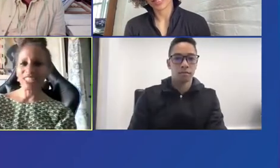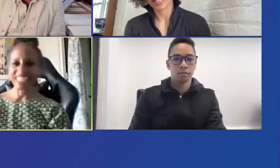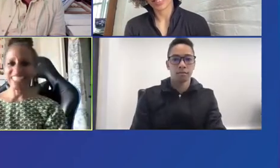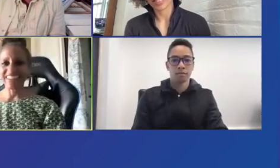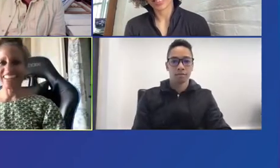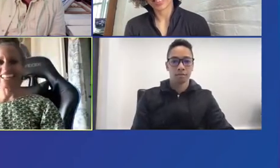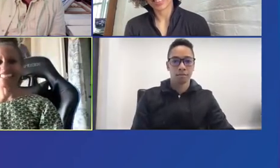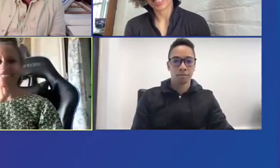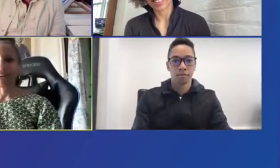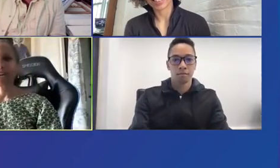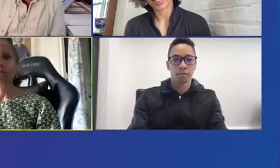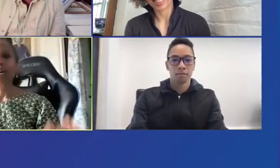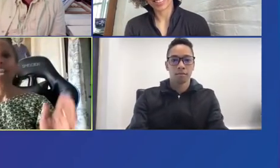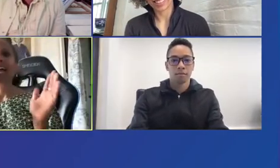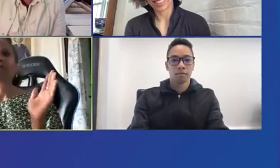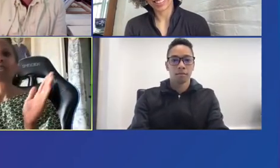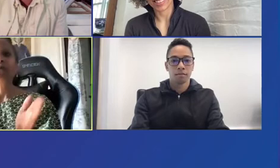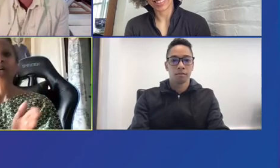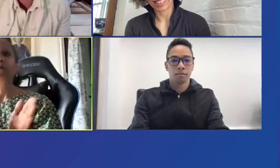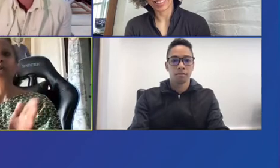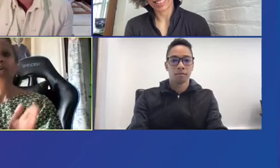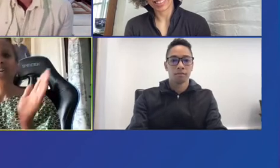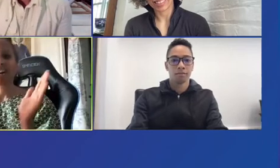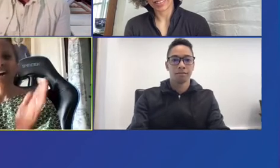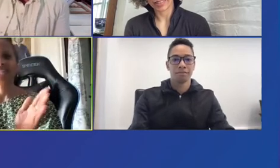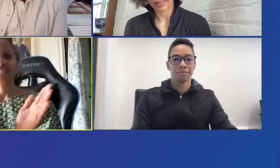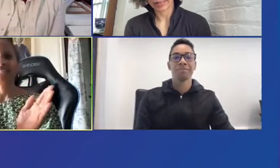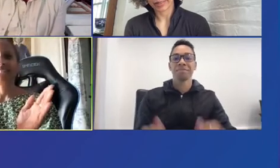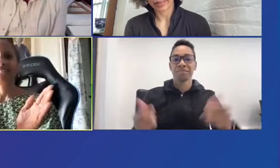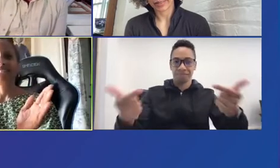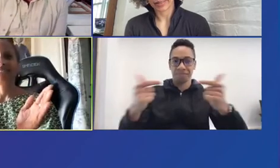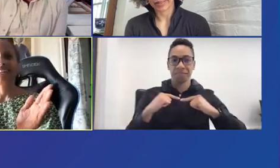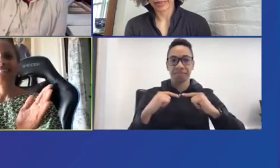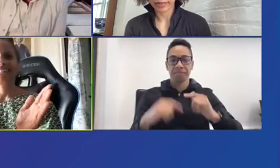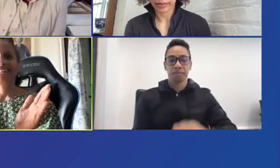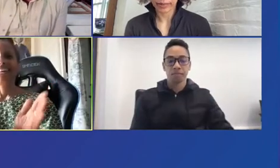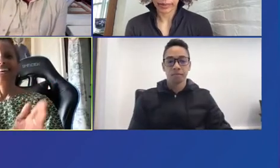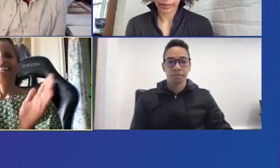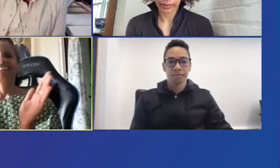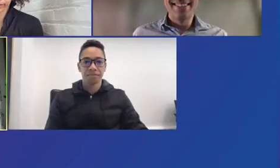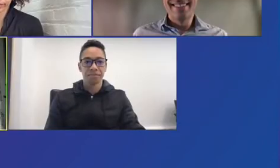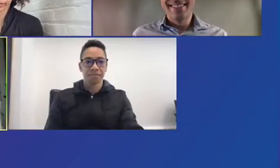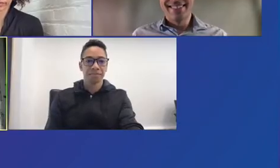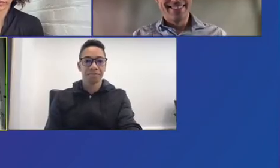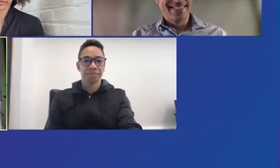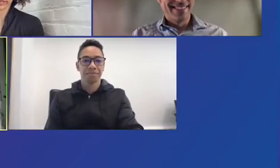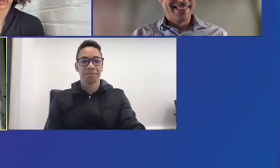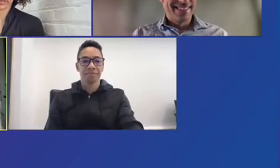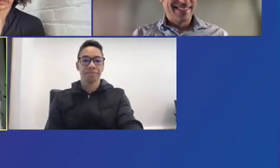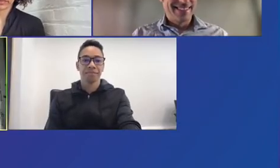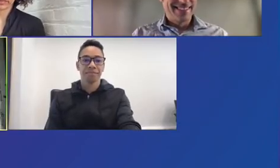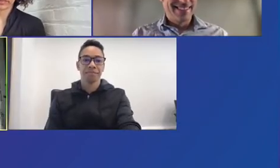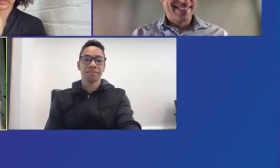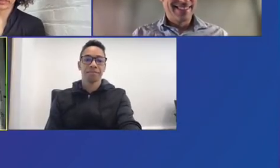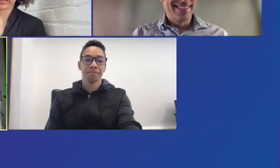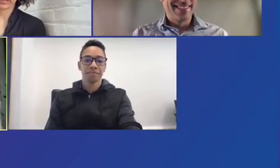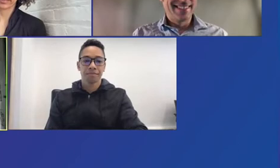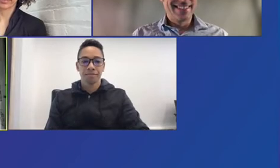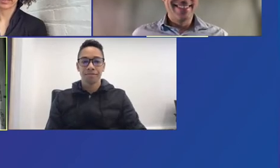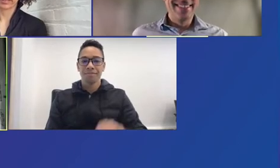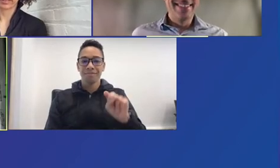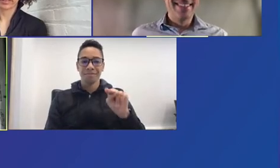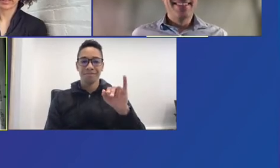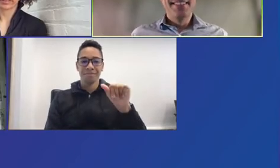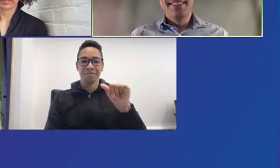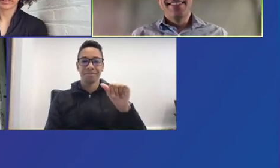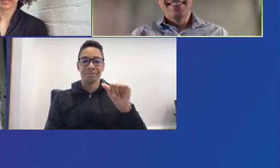I want to push in on Auntie Margot, yeah. But I really want to push on an auntie, right? Because yeah. I want to think about